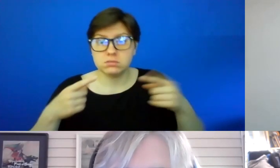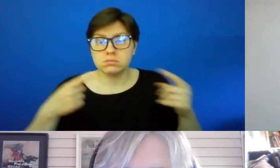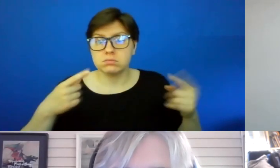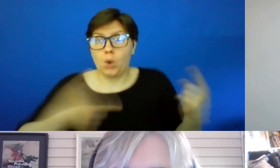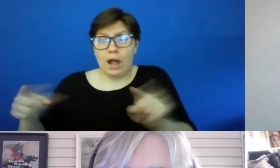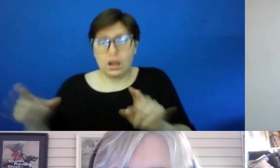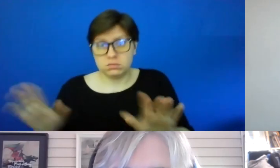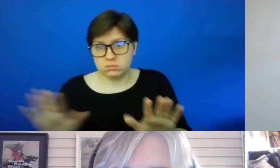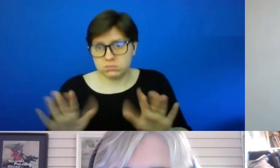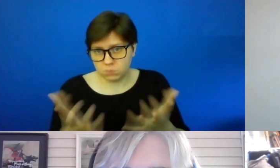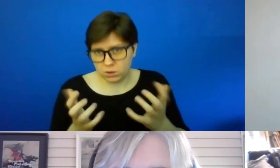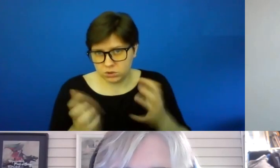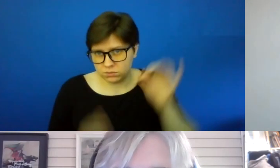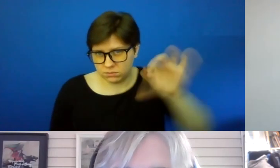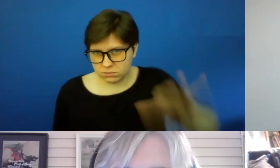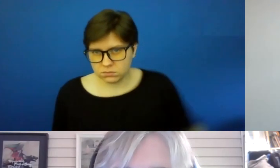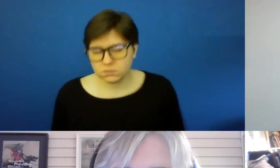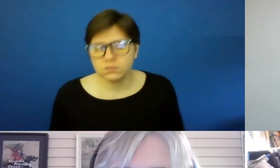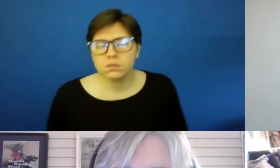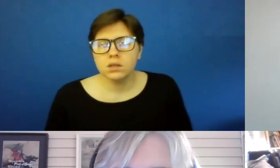to quickly describe it.